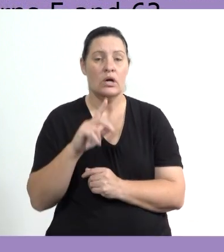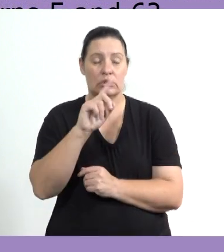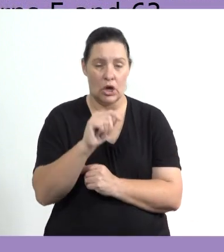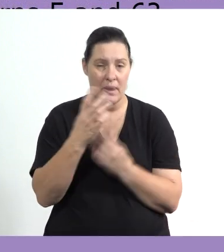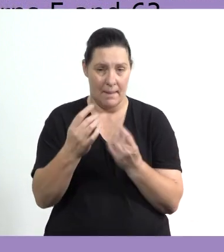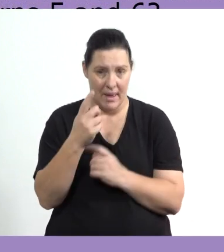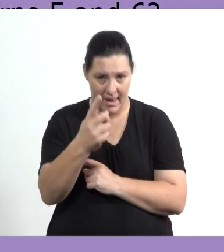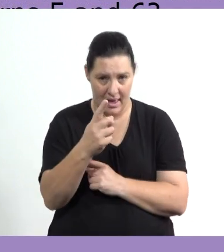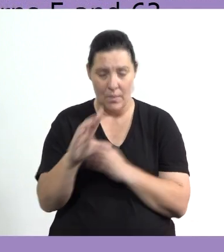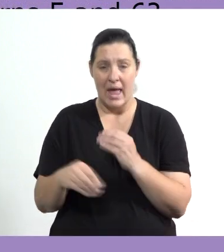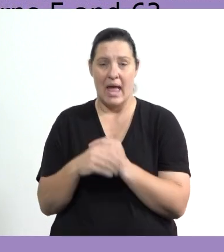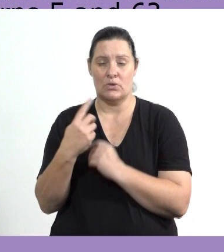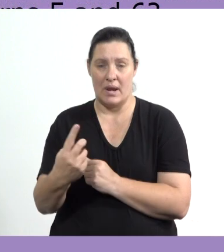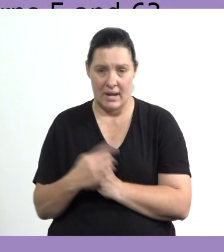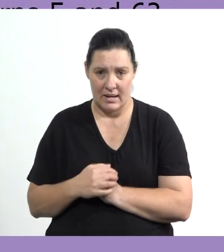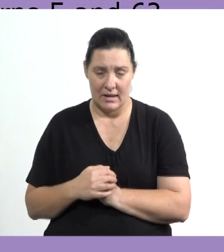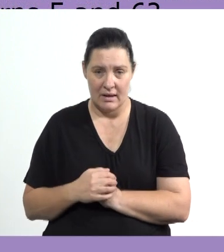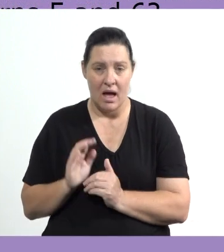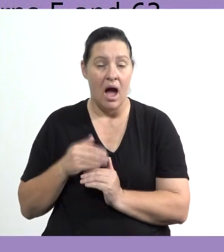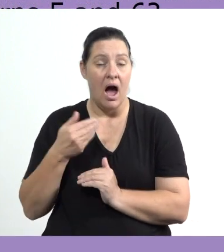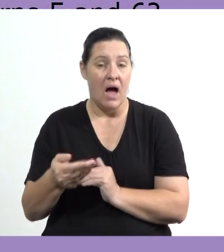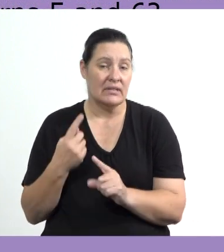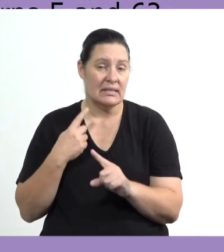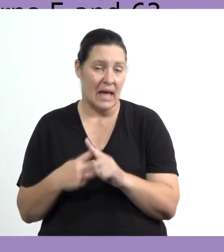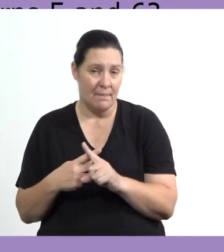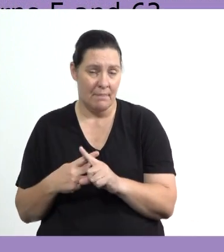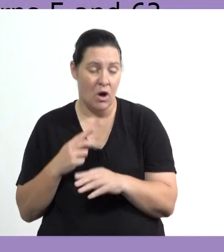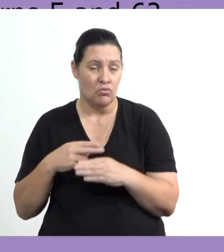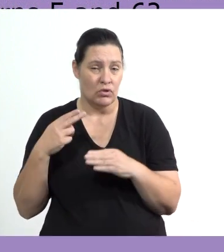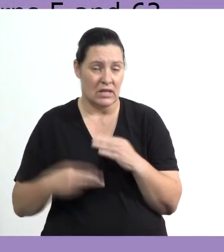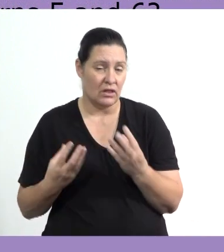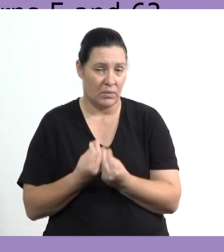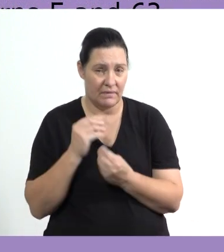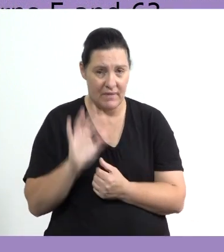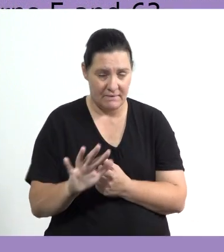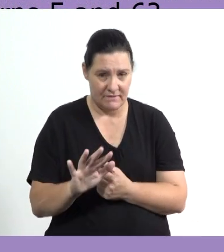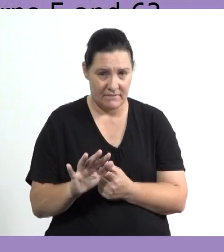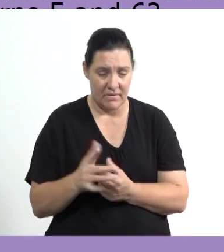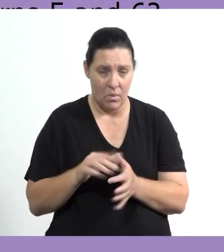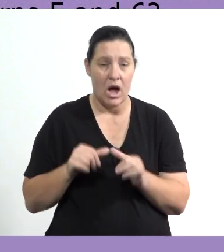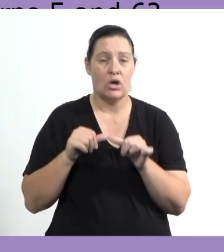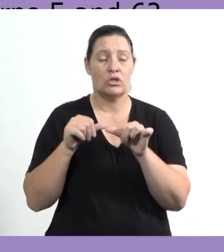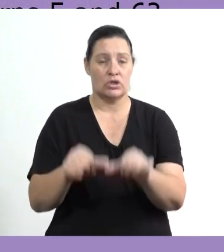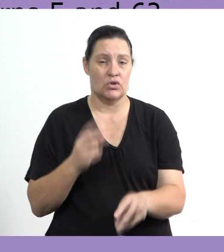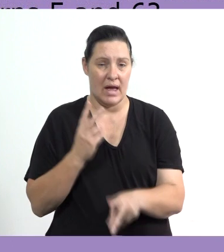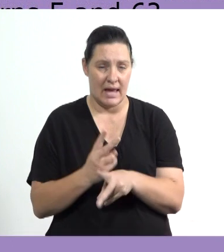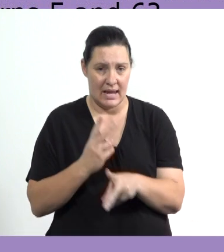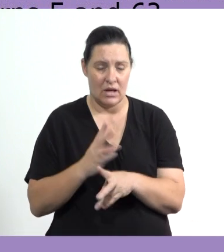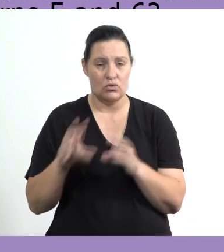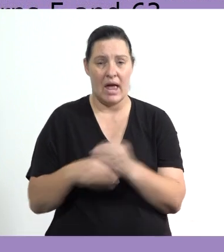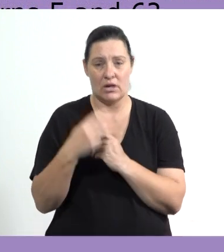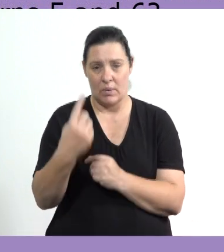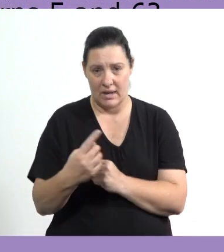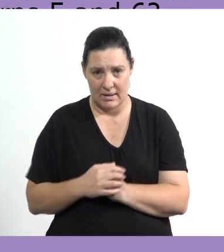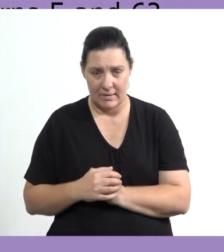take the term number and we add 1. And after we've multiplied that result with 5, we continue again to